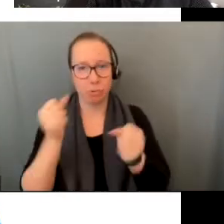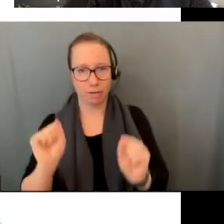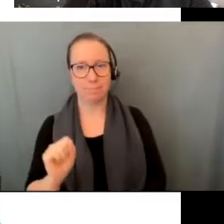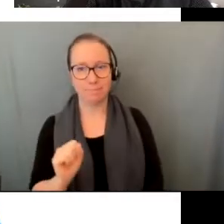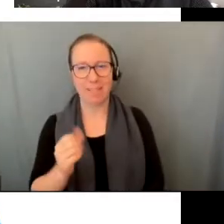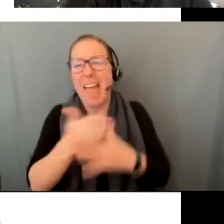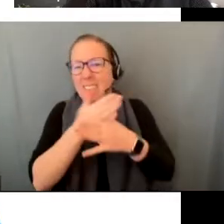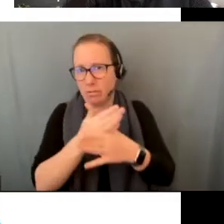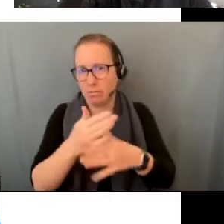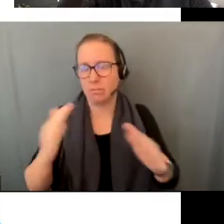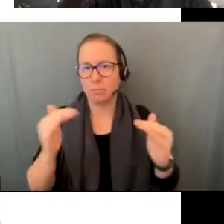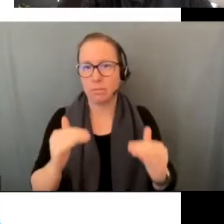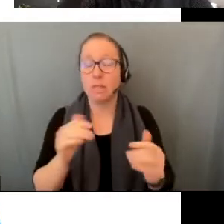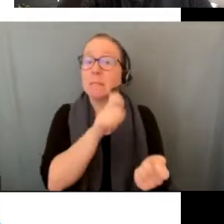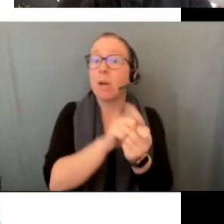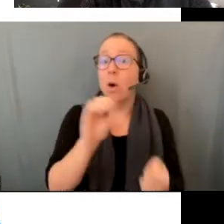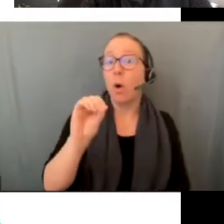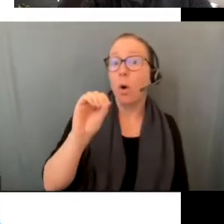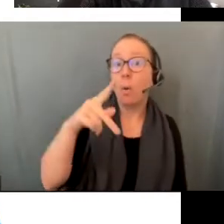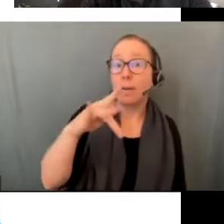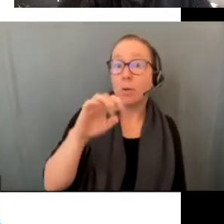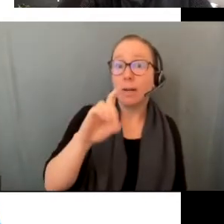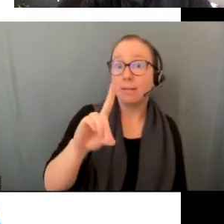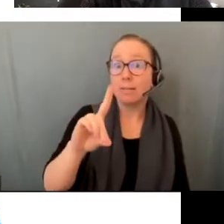Specific to opioids, the average is 9.